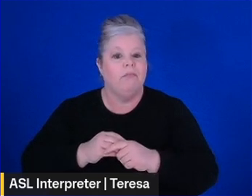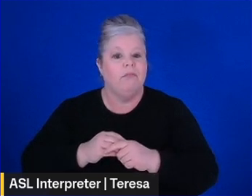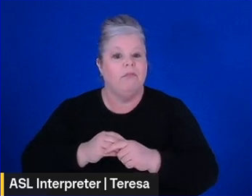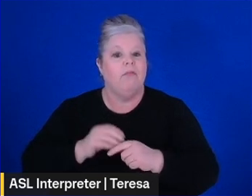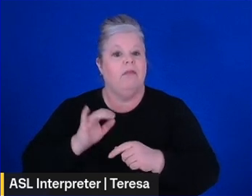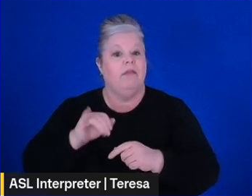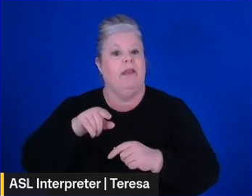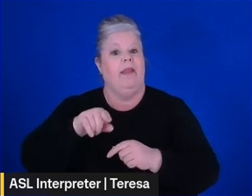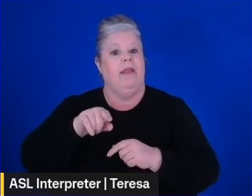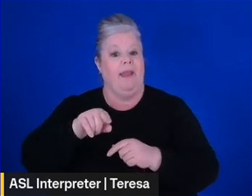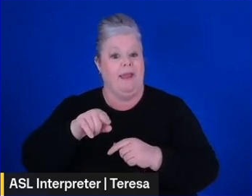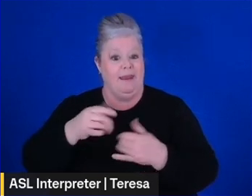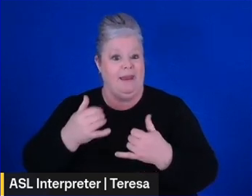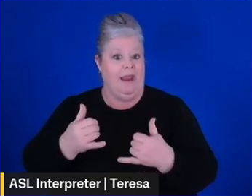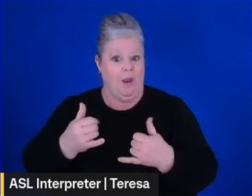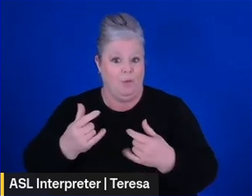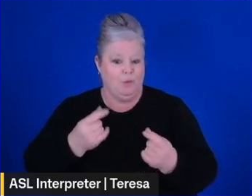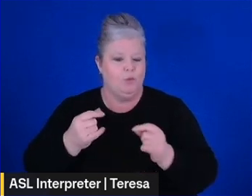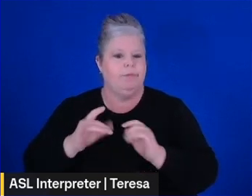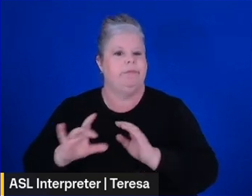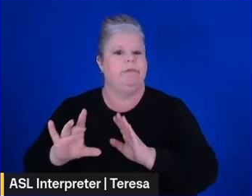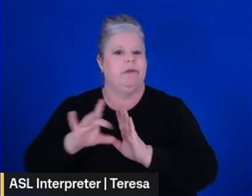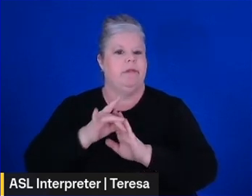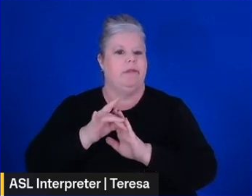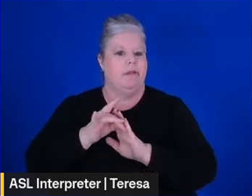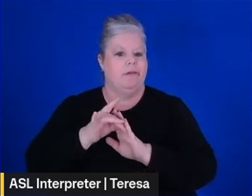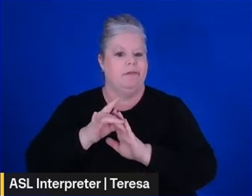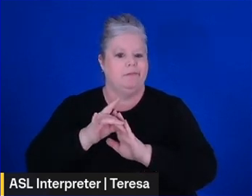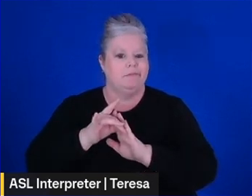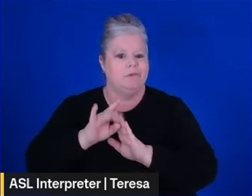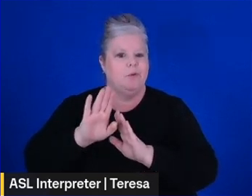moment to select your no-code